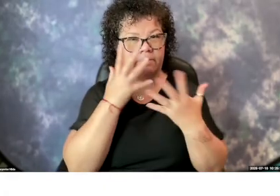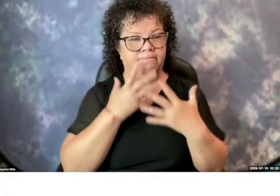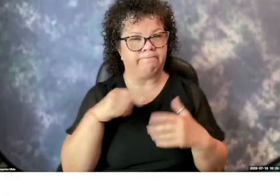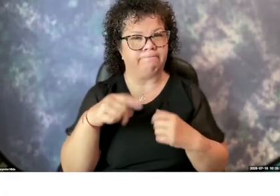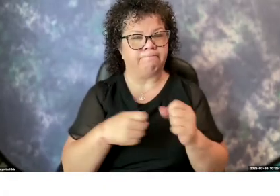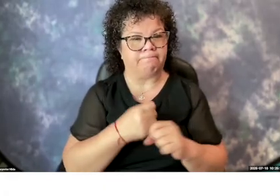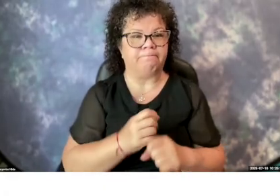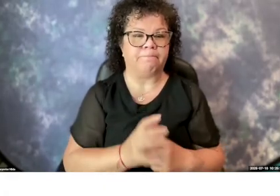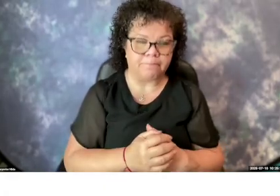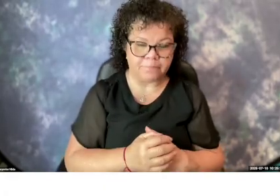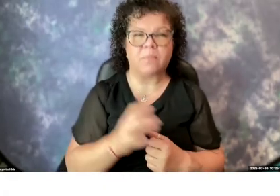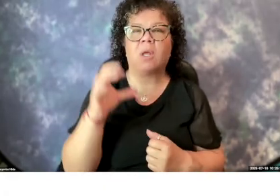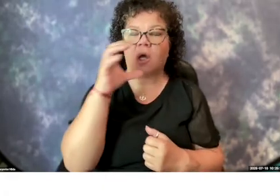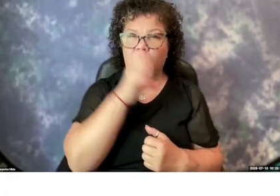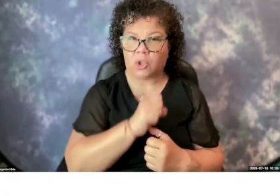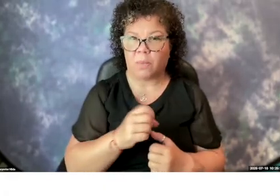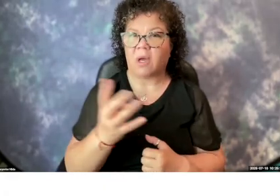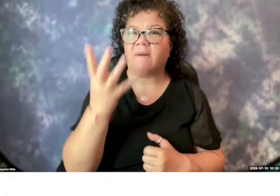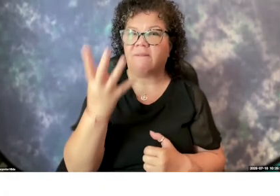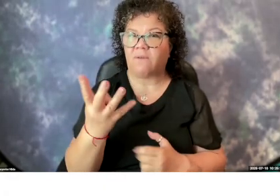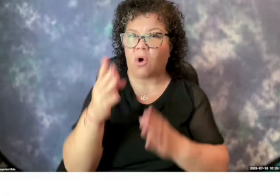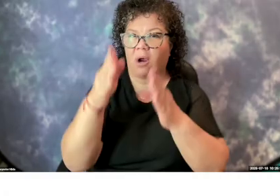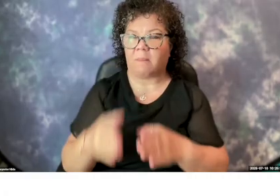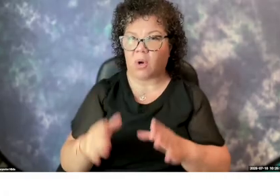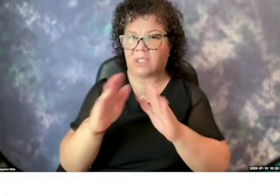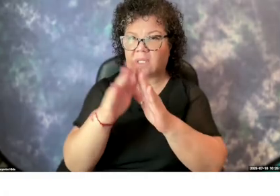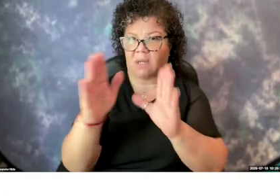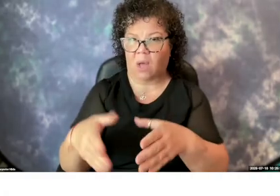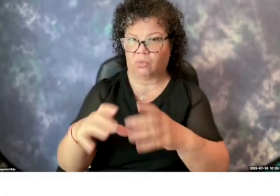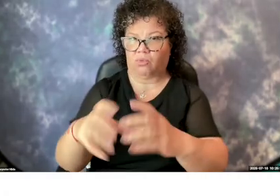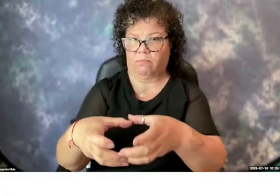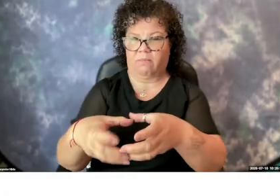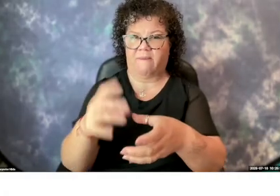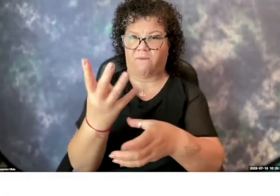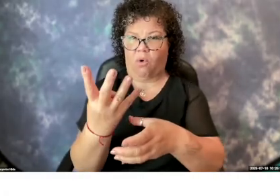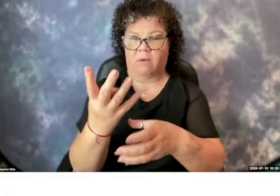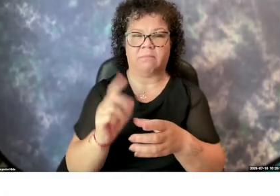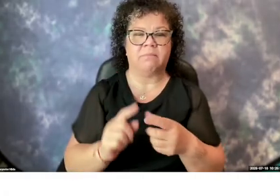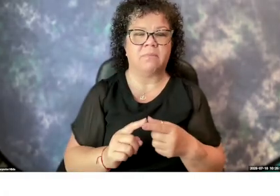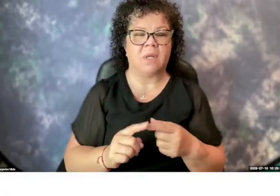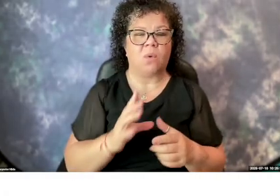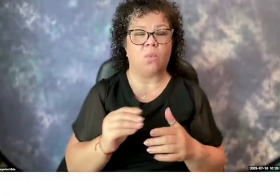Assuming, again, a 4-person household with 300% of the federal poverty level in income,